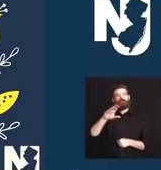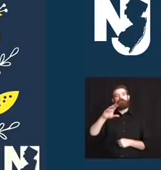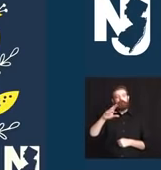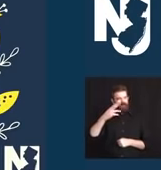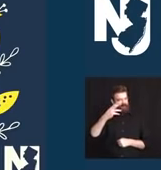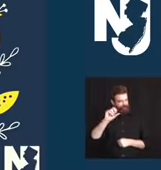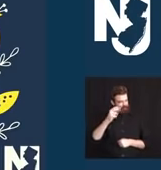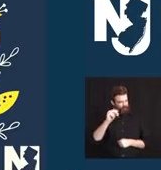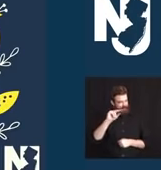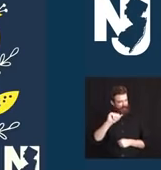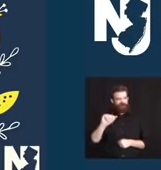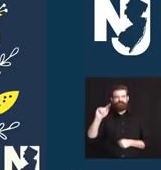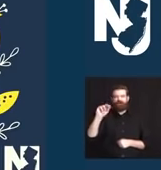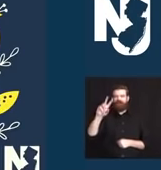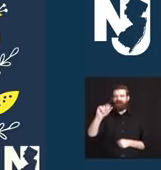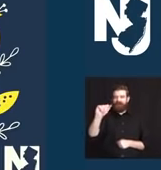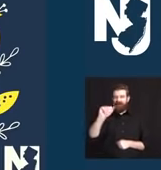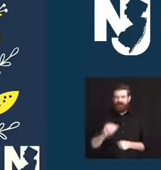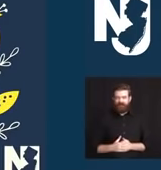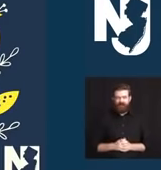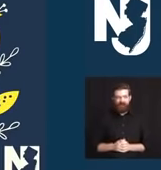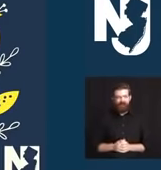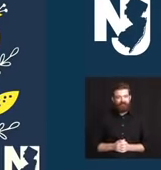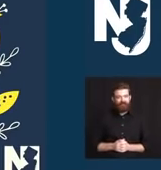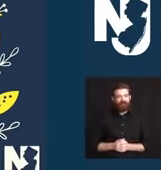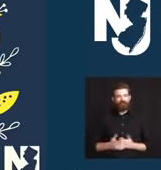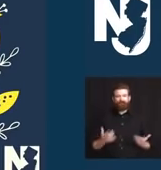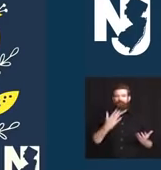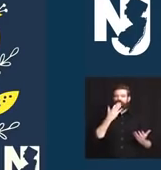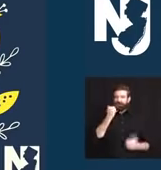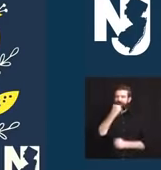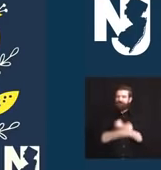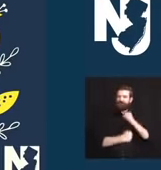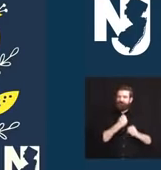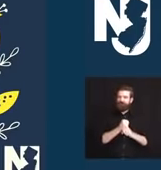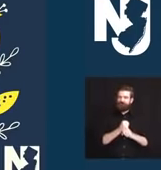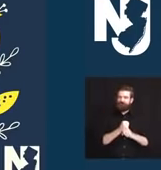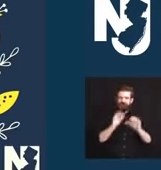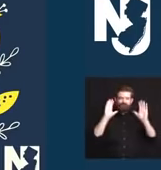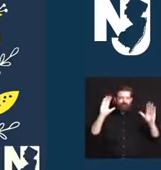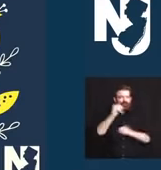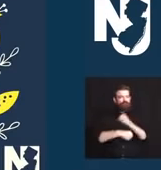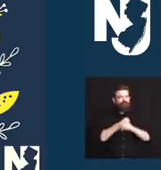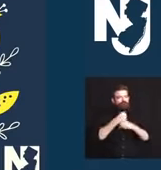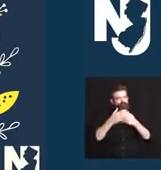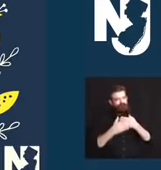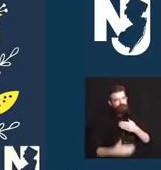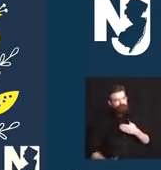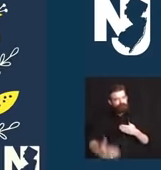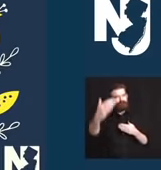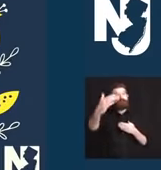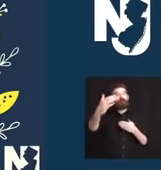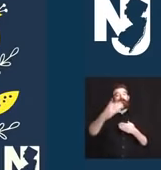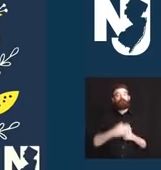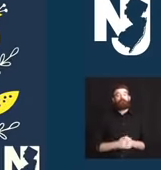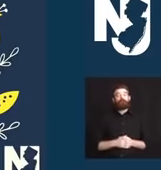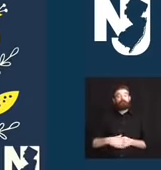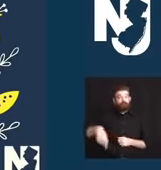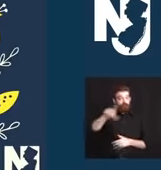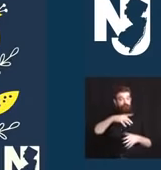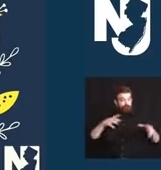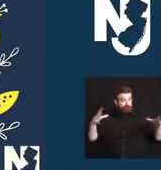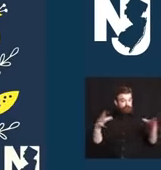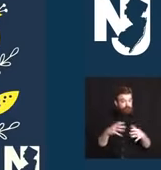good health for you and your family, and may I plead, if you are worshiping this weekend and celebrating and observing the new